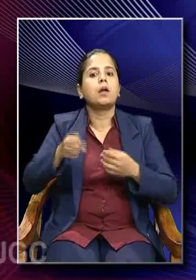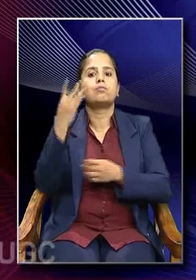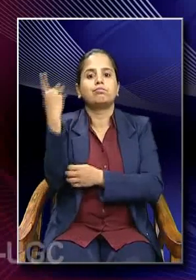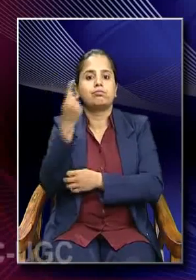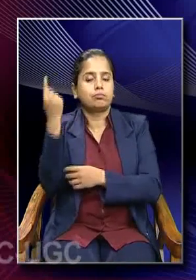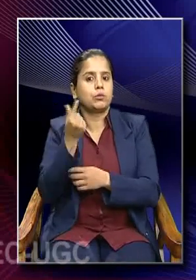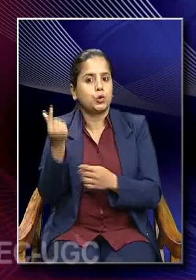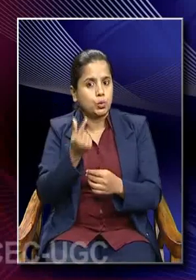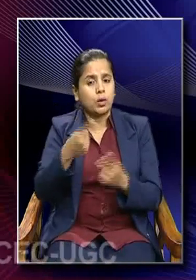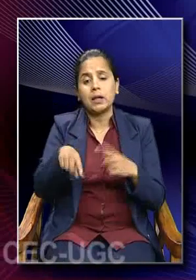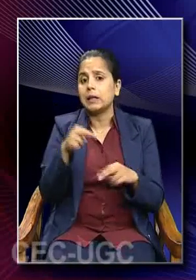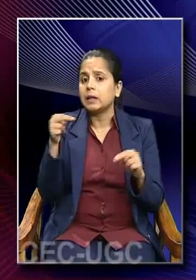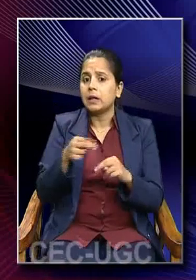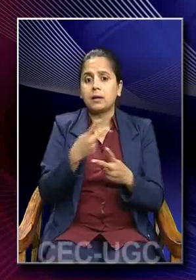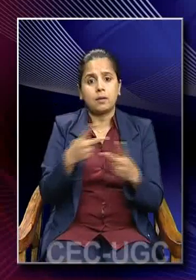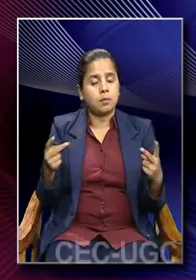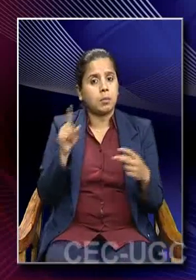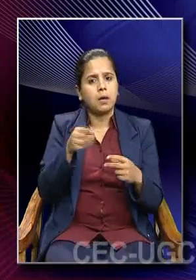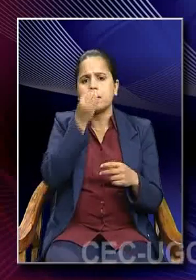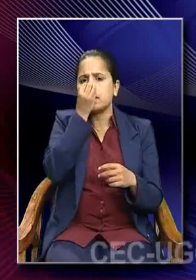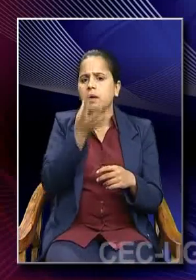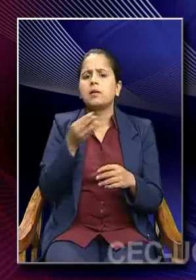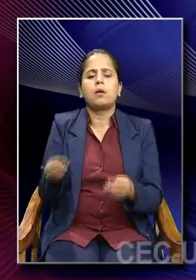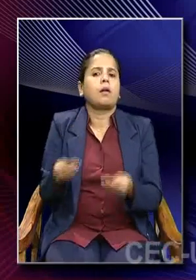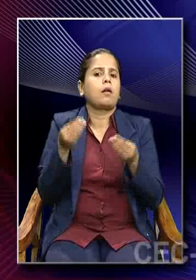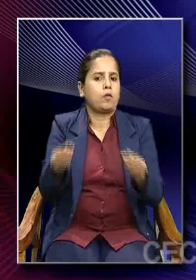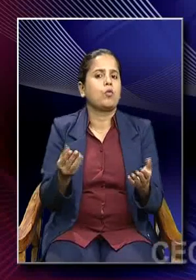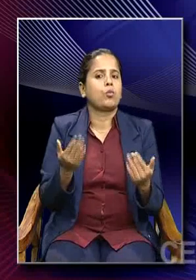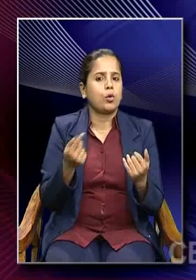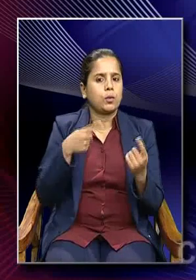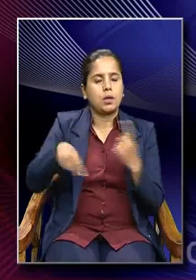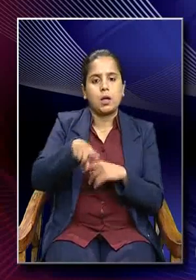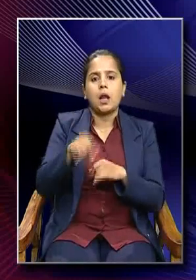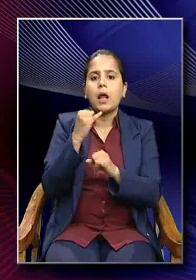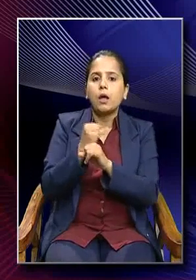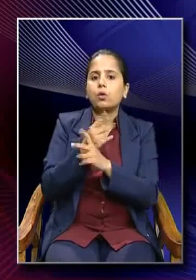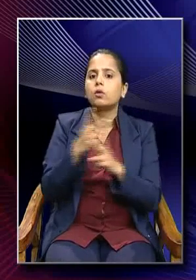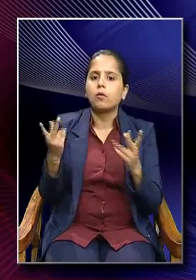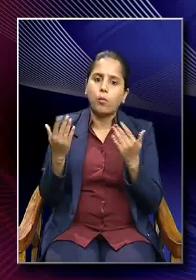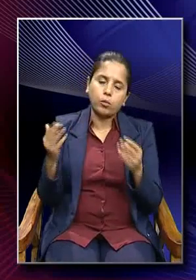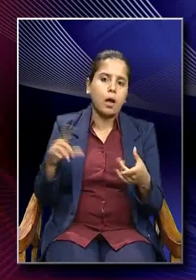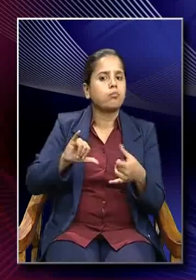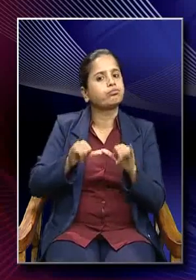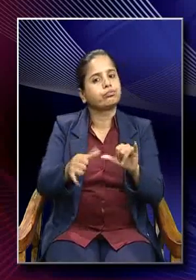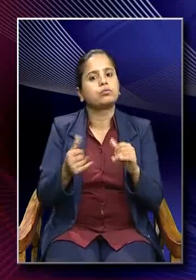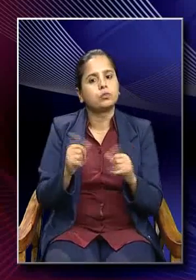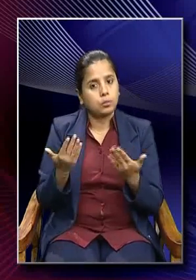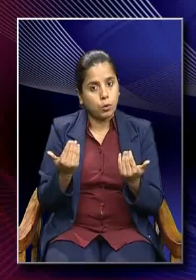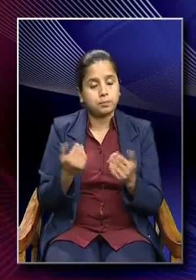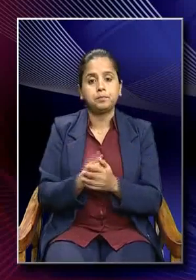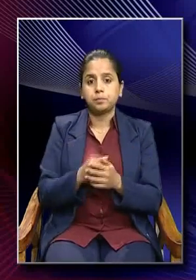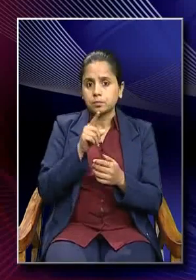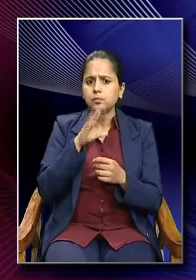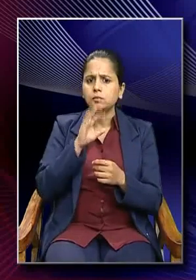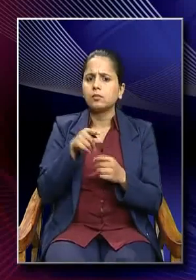and services requirement, but they can easily be provided by the institutional arrangements. This would rather imply that